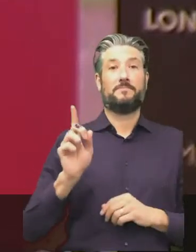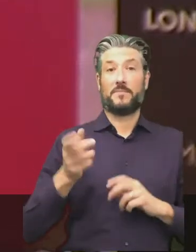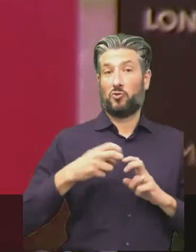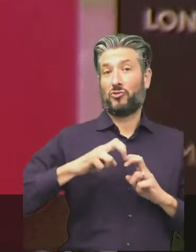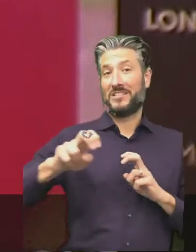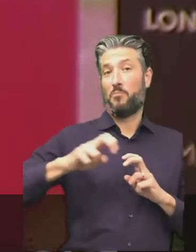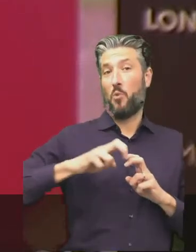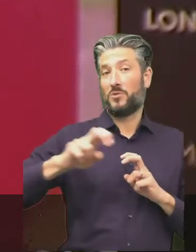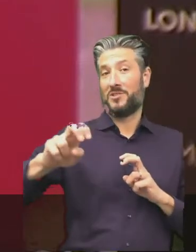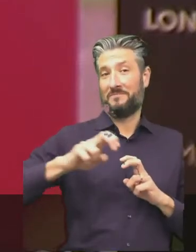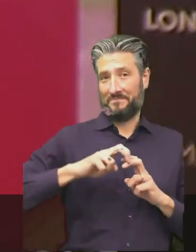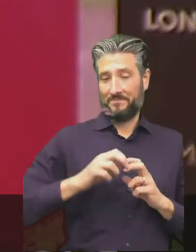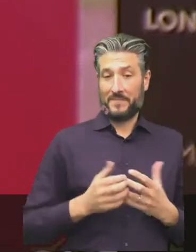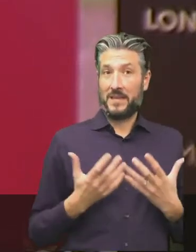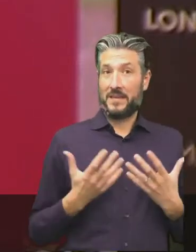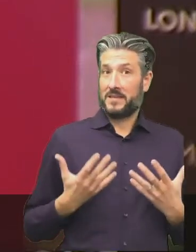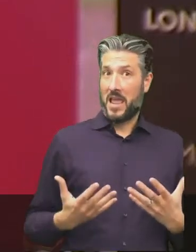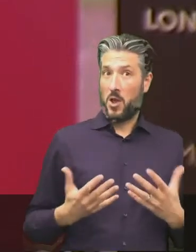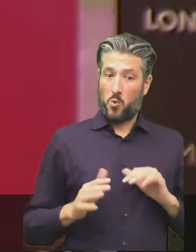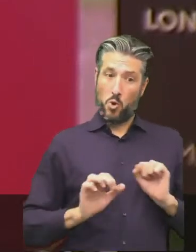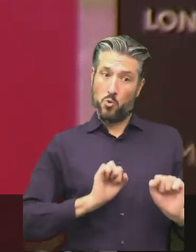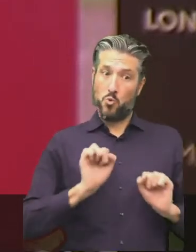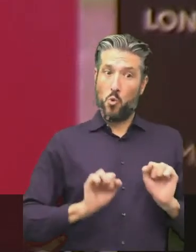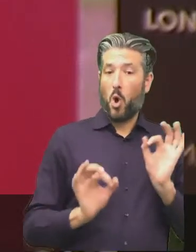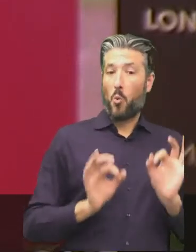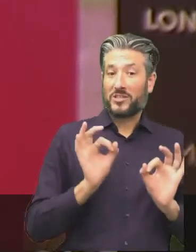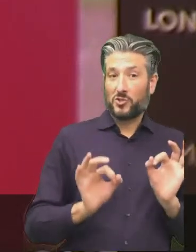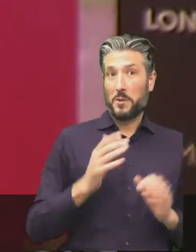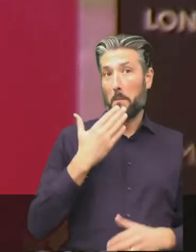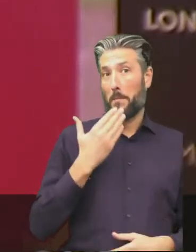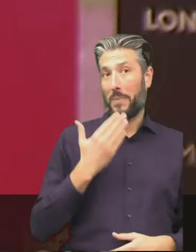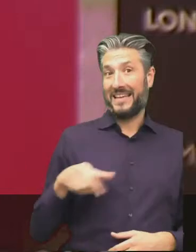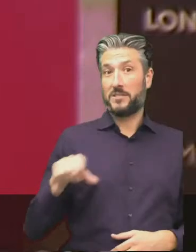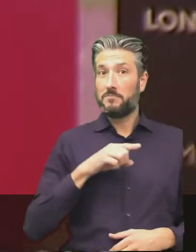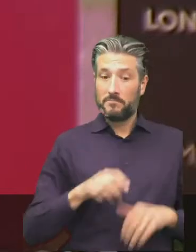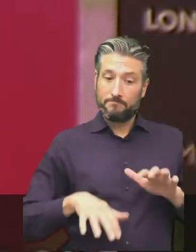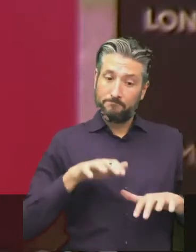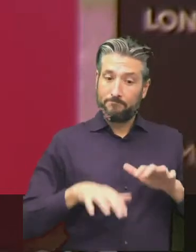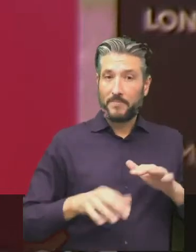your questions on this topic into the chat box now.